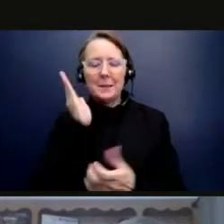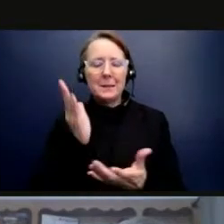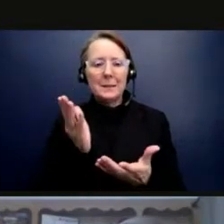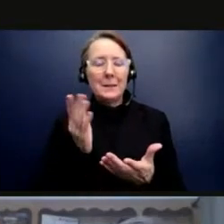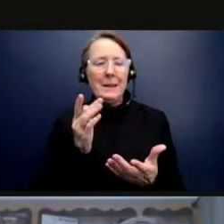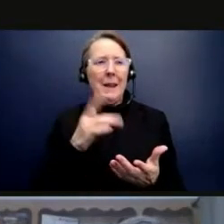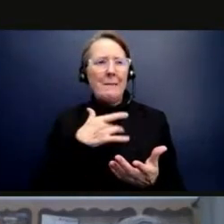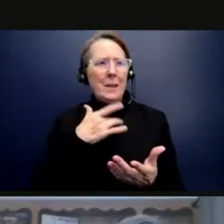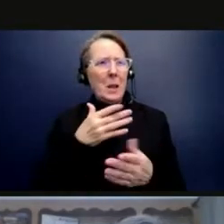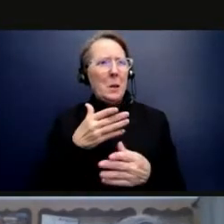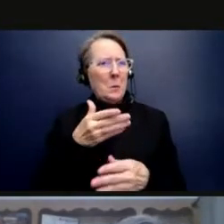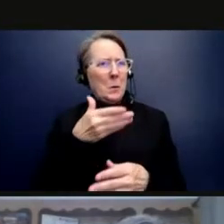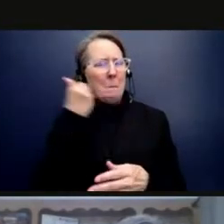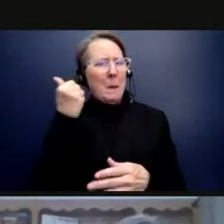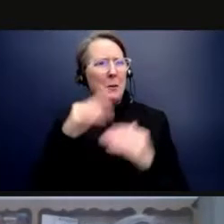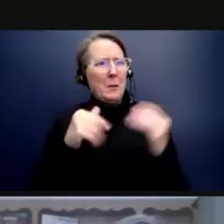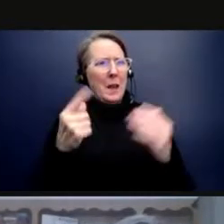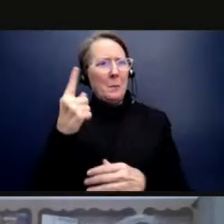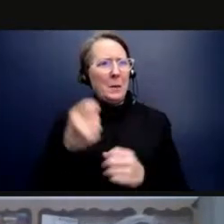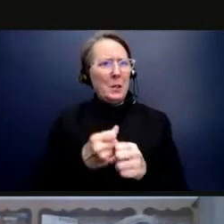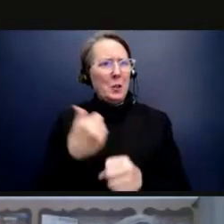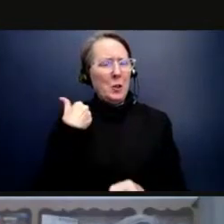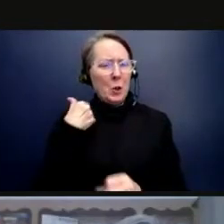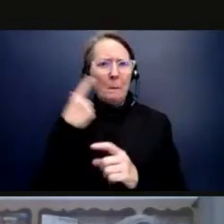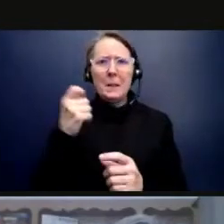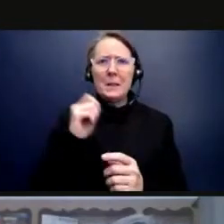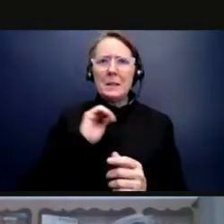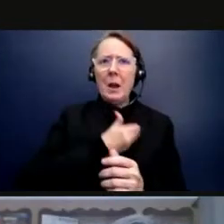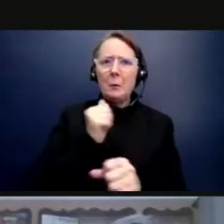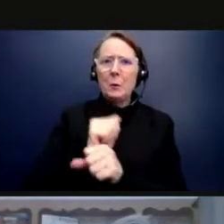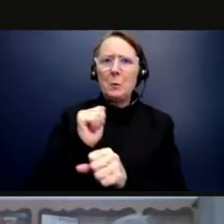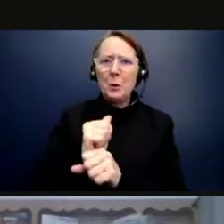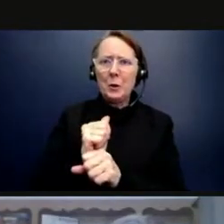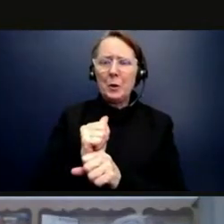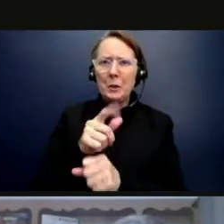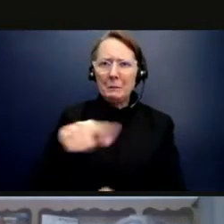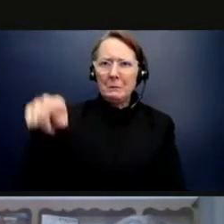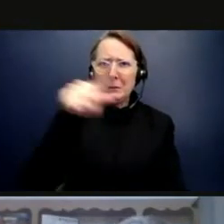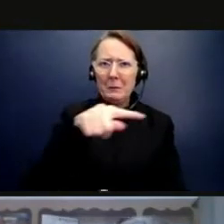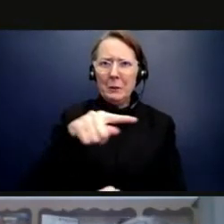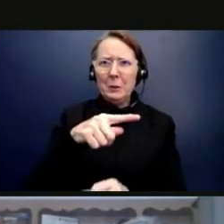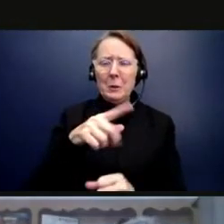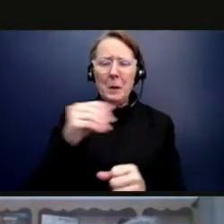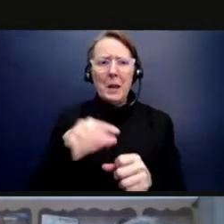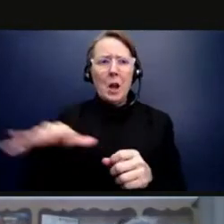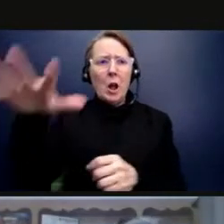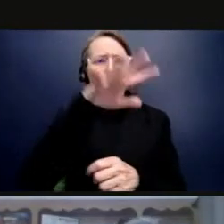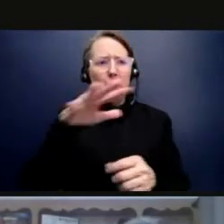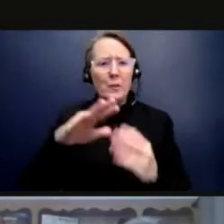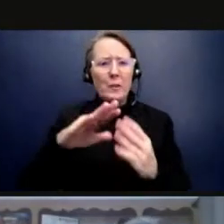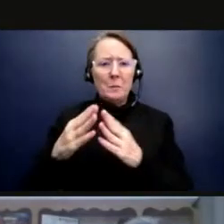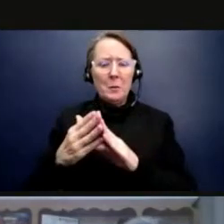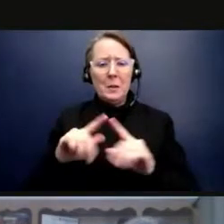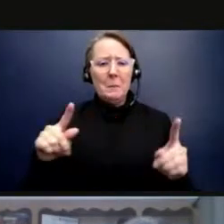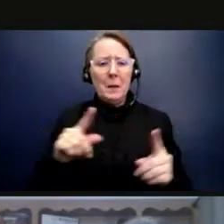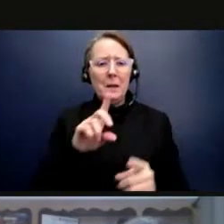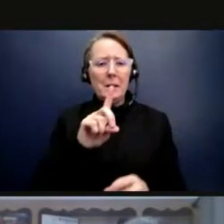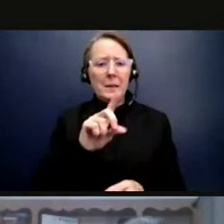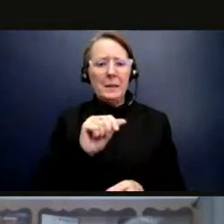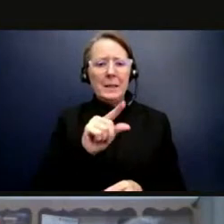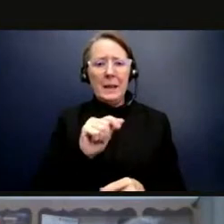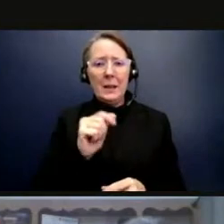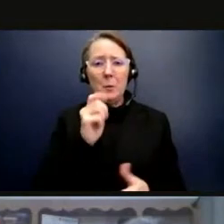than we were a year ago because of the strong work of everybody here tonight and throughout the community. But that data would be helpful. In terms